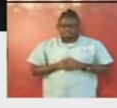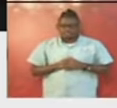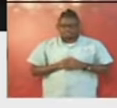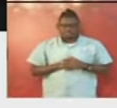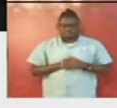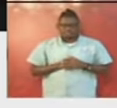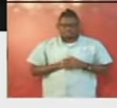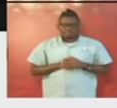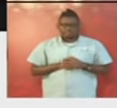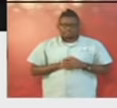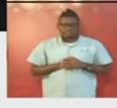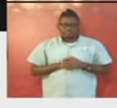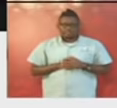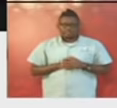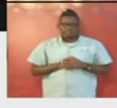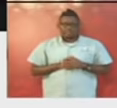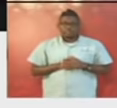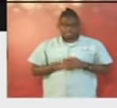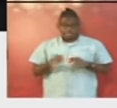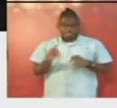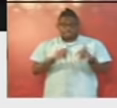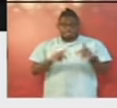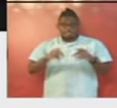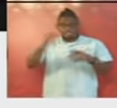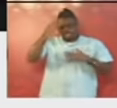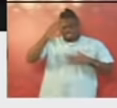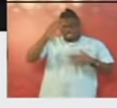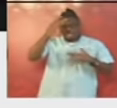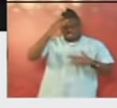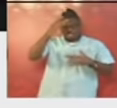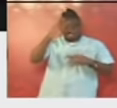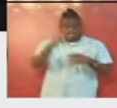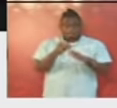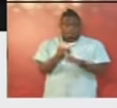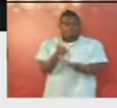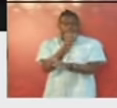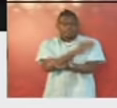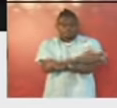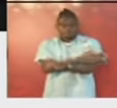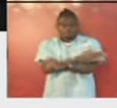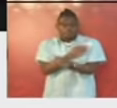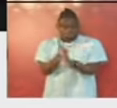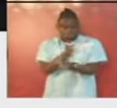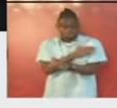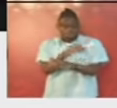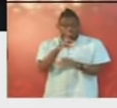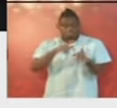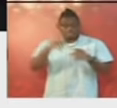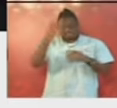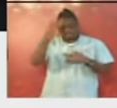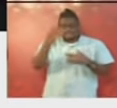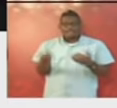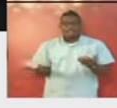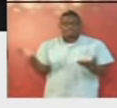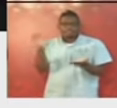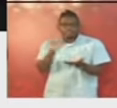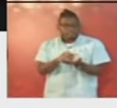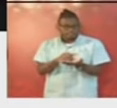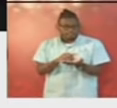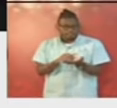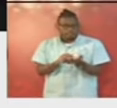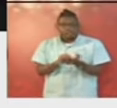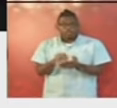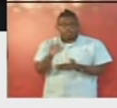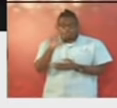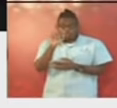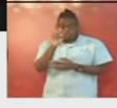again, comorbidities breakdown. Next slide. So this shows basically, again, at a county level now, St. George West,